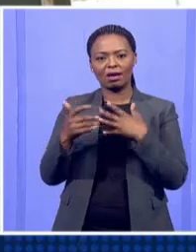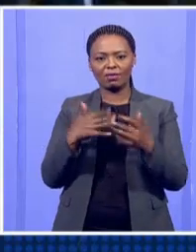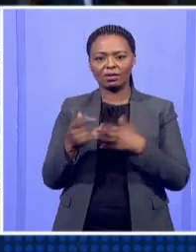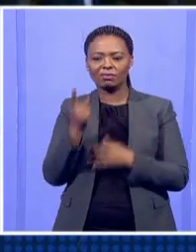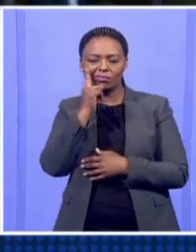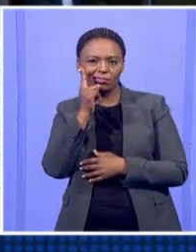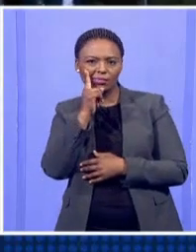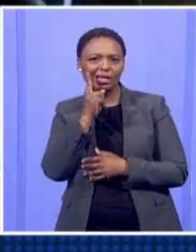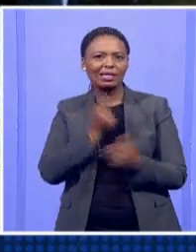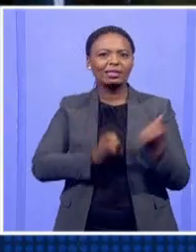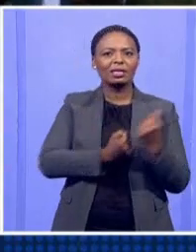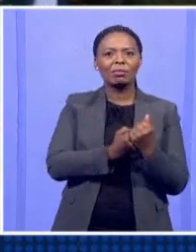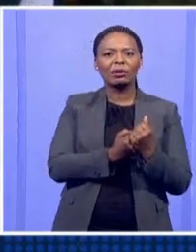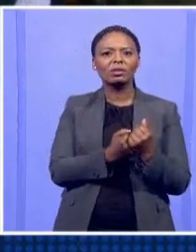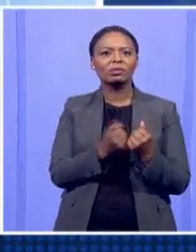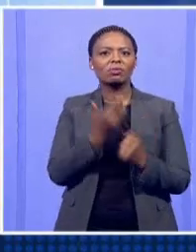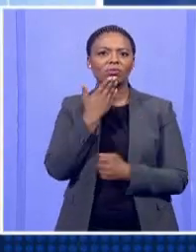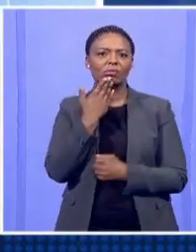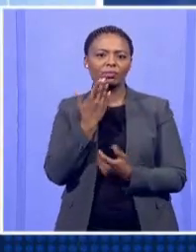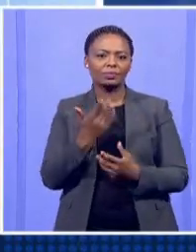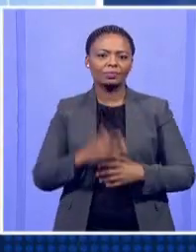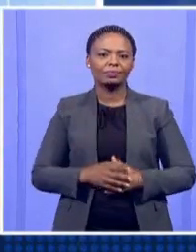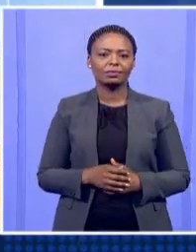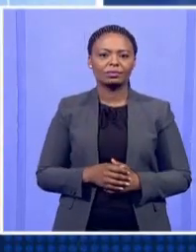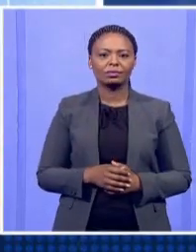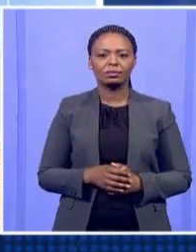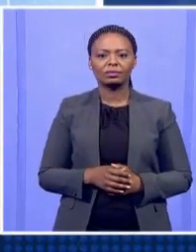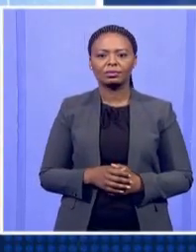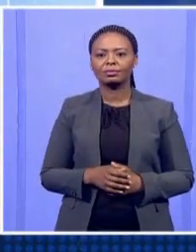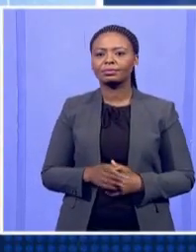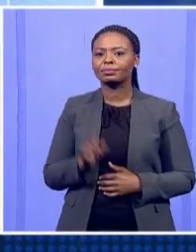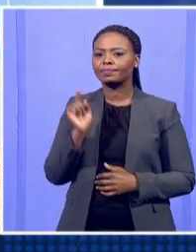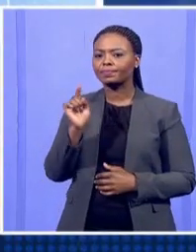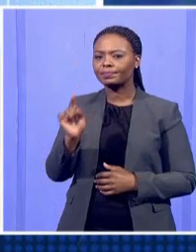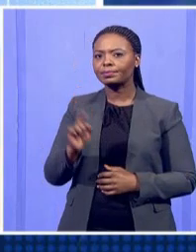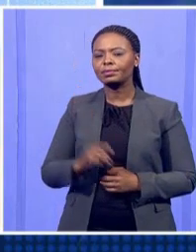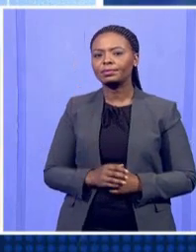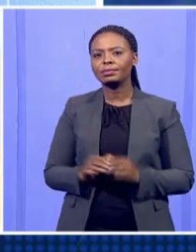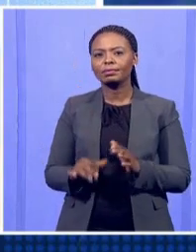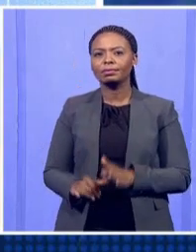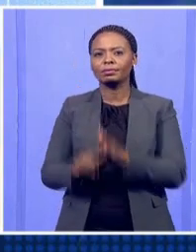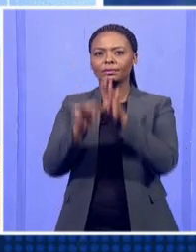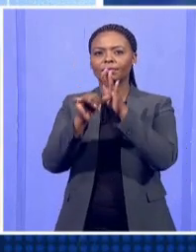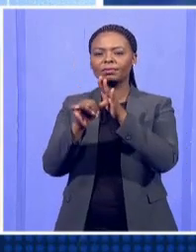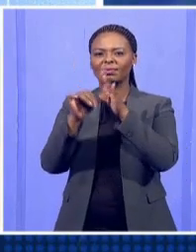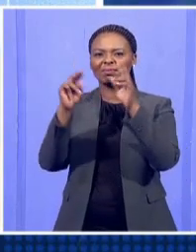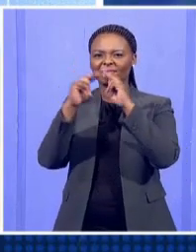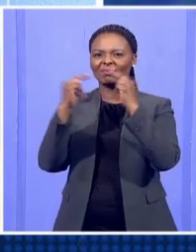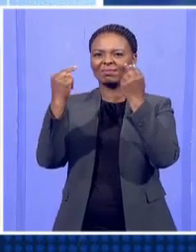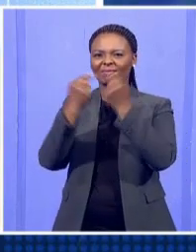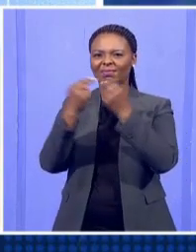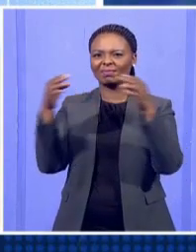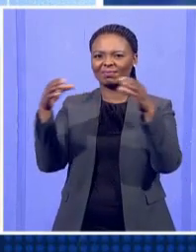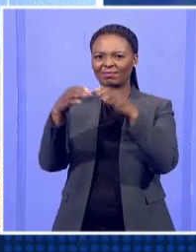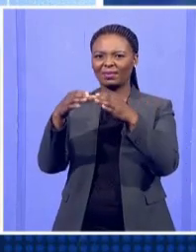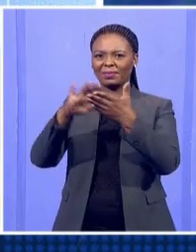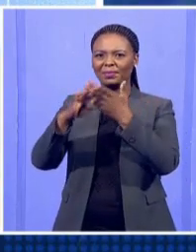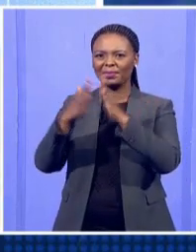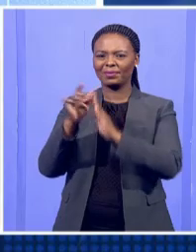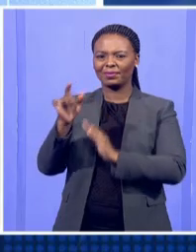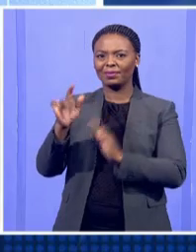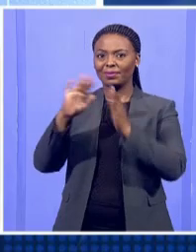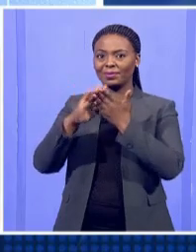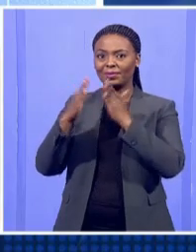are they standing, Naledi? Yeah, I want to talk a little bit about the importance of this nation. And this is a nation that for the